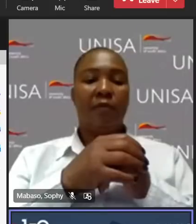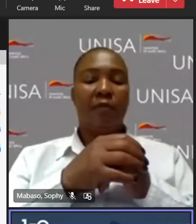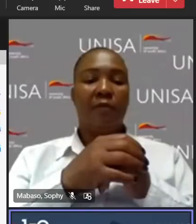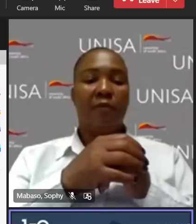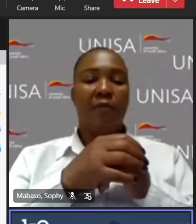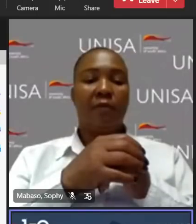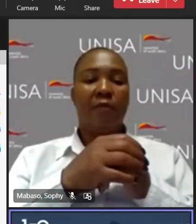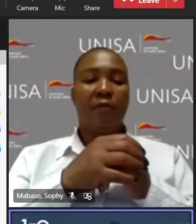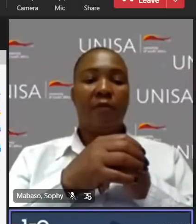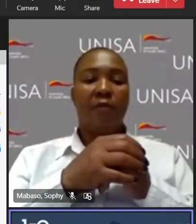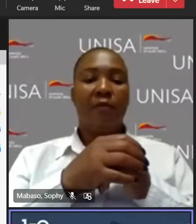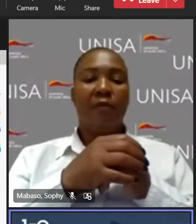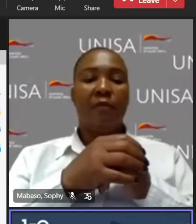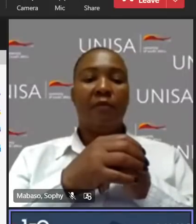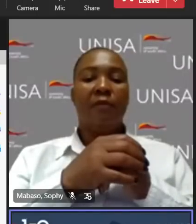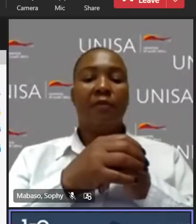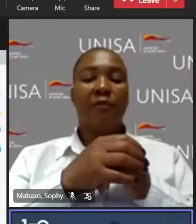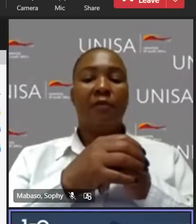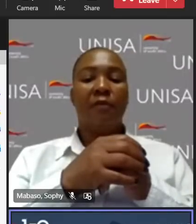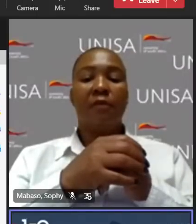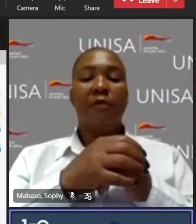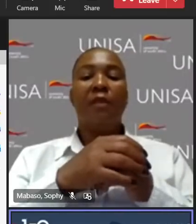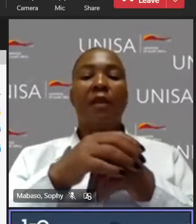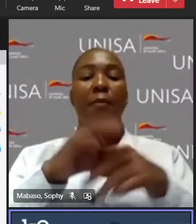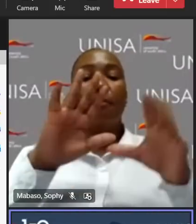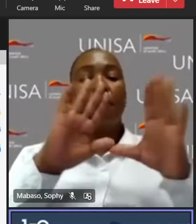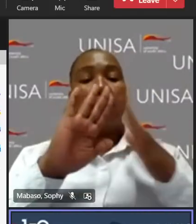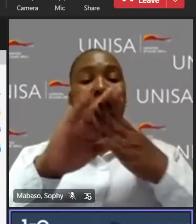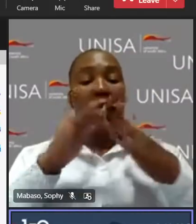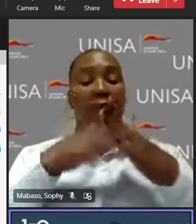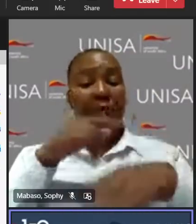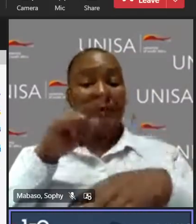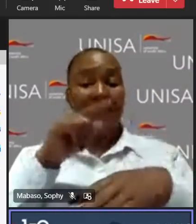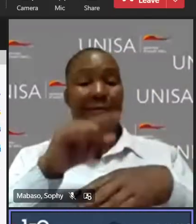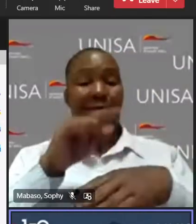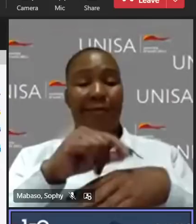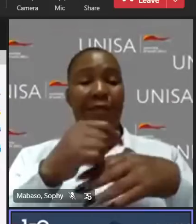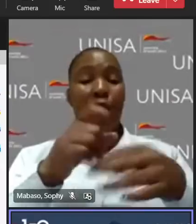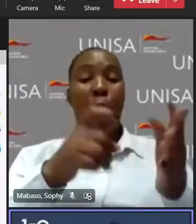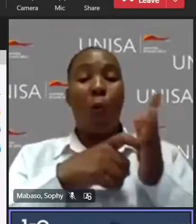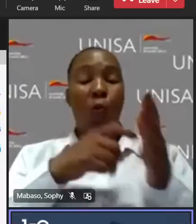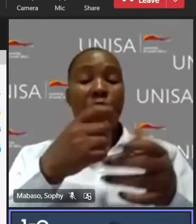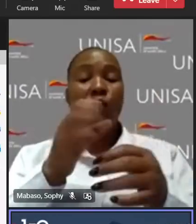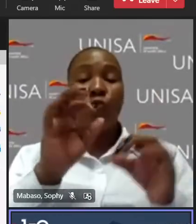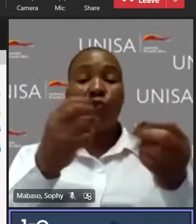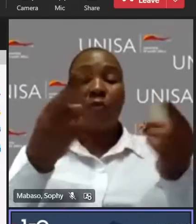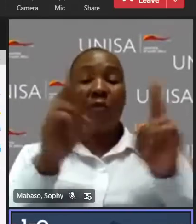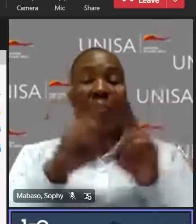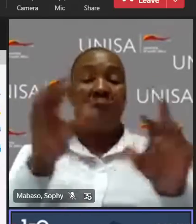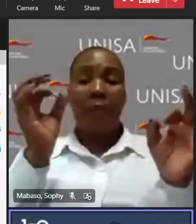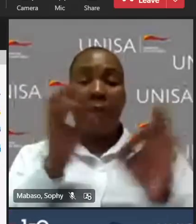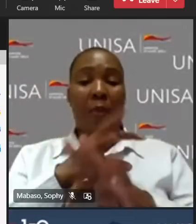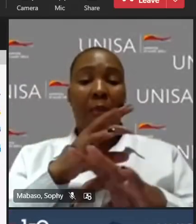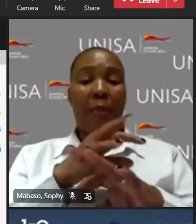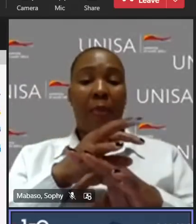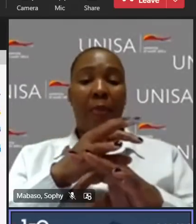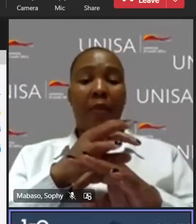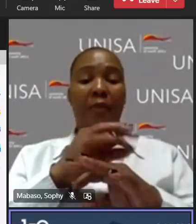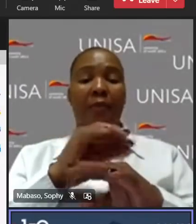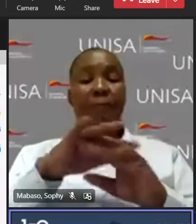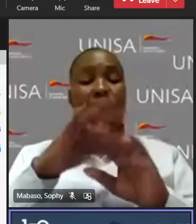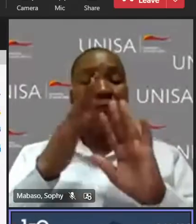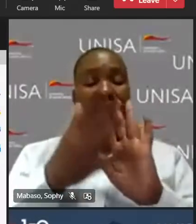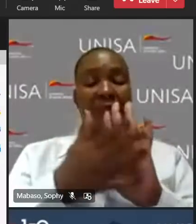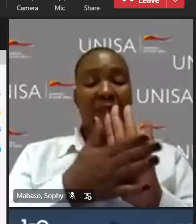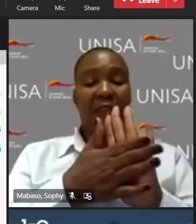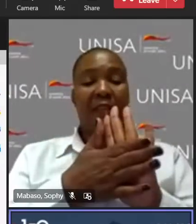But because she is not owing, she's actually in credit. See how the system protects you. That area